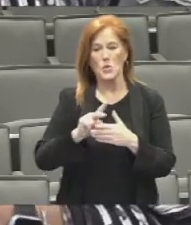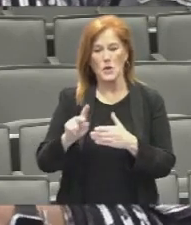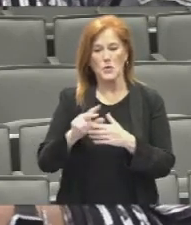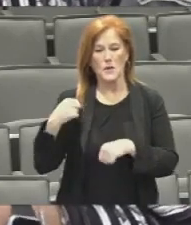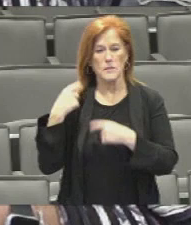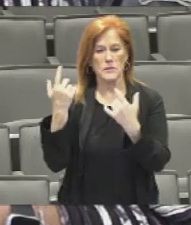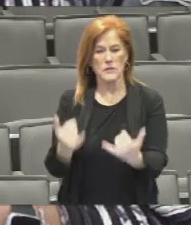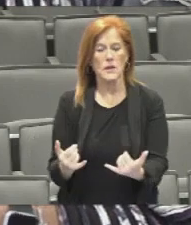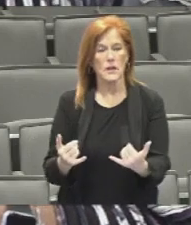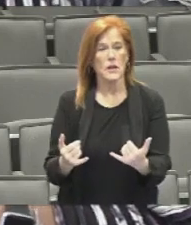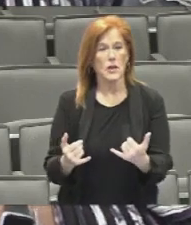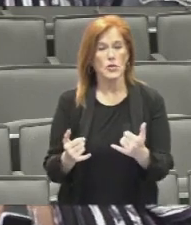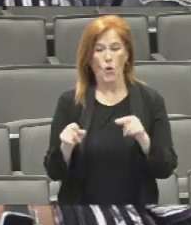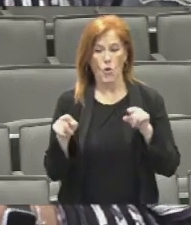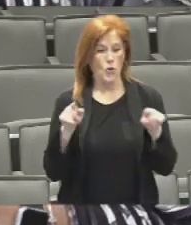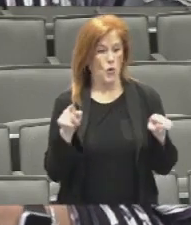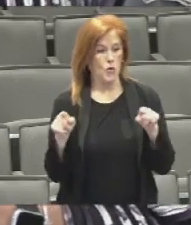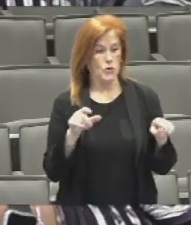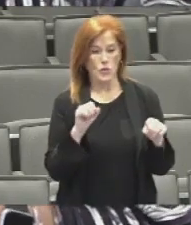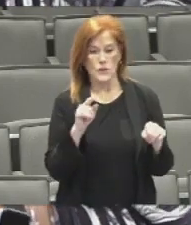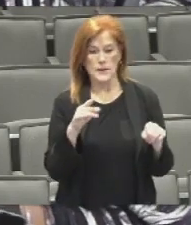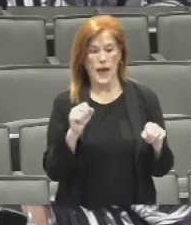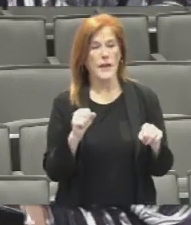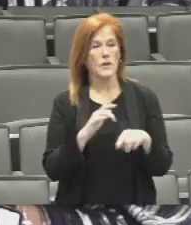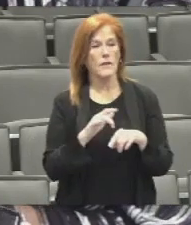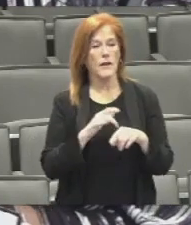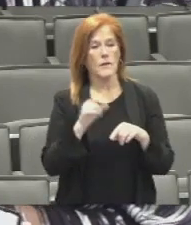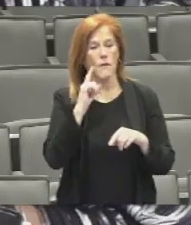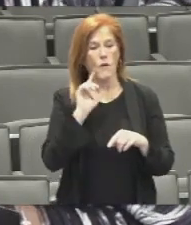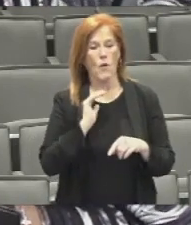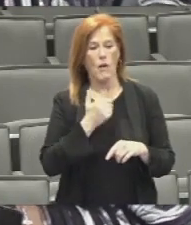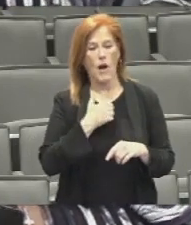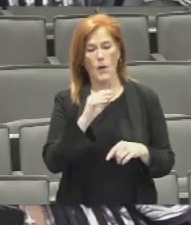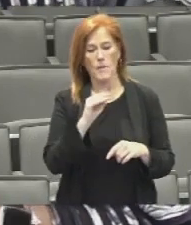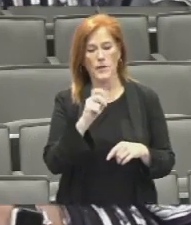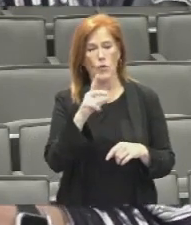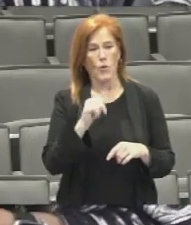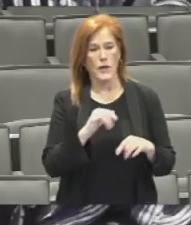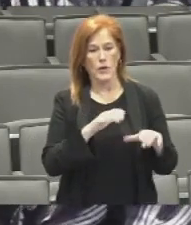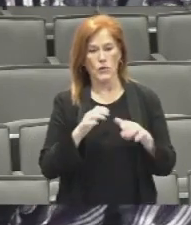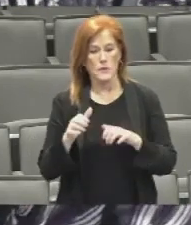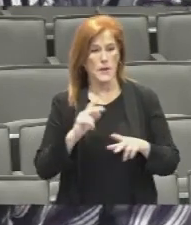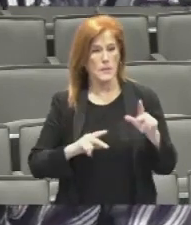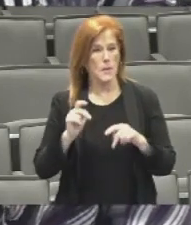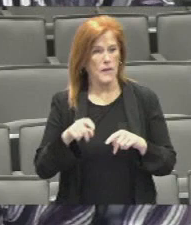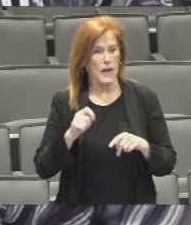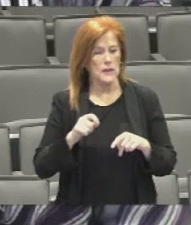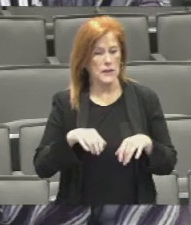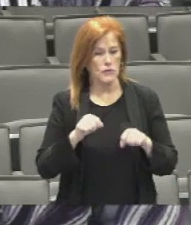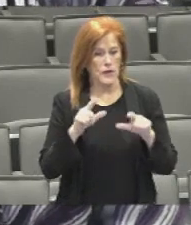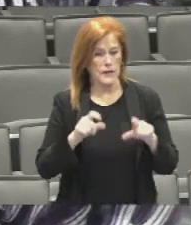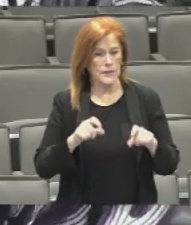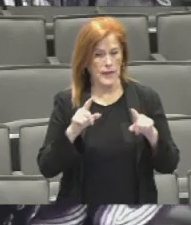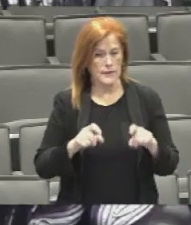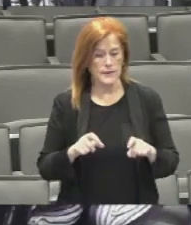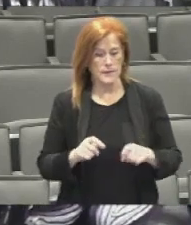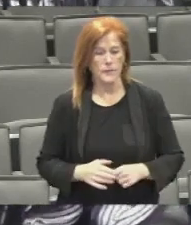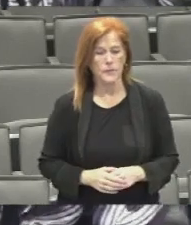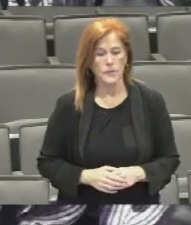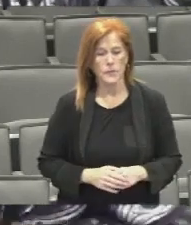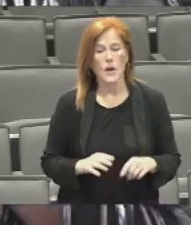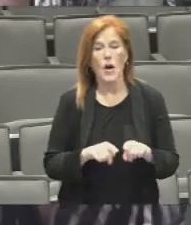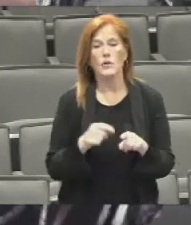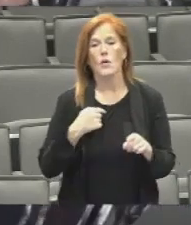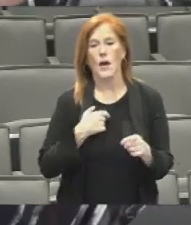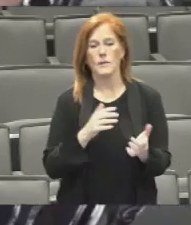is available for some of our minority population. Then I also want to do a shout out